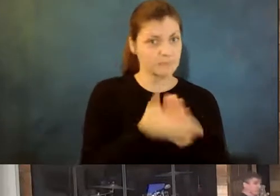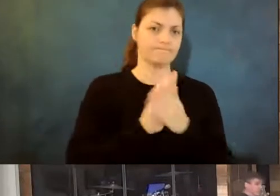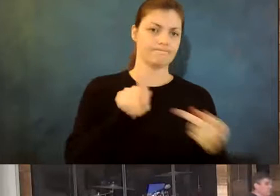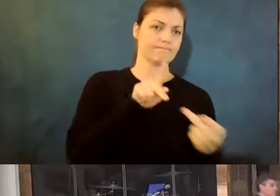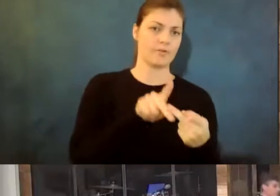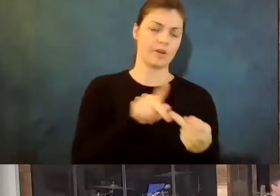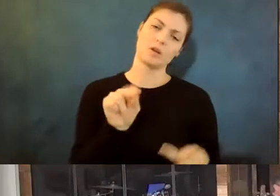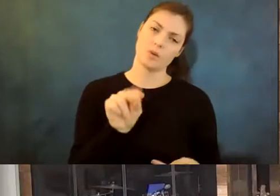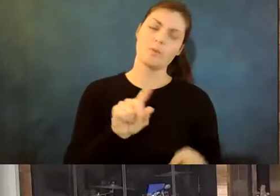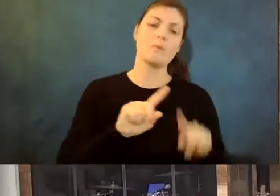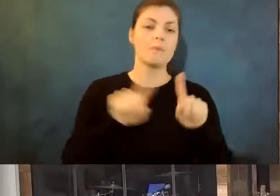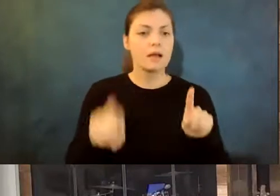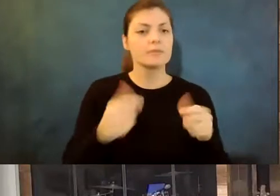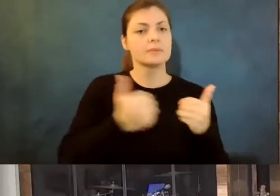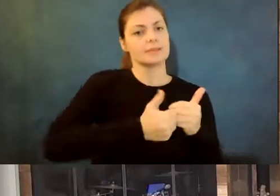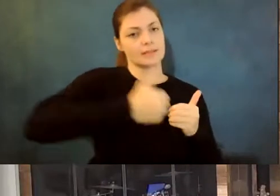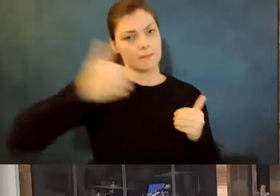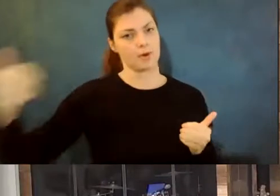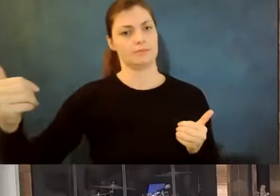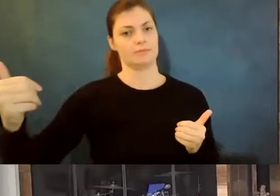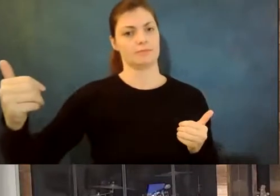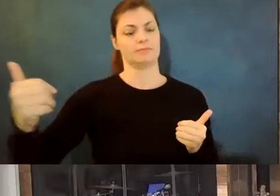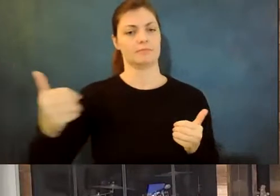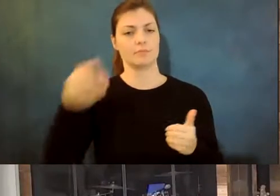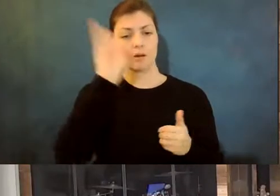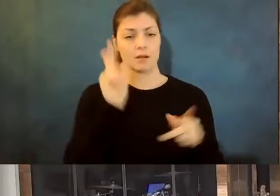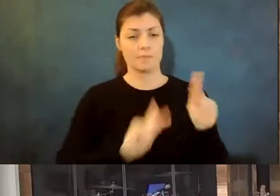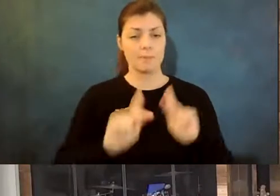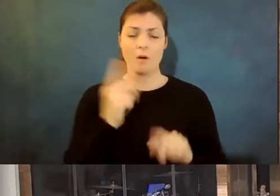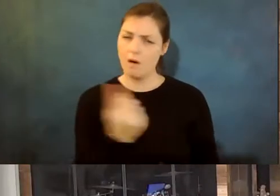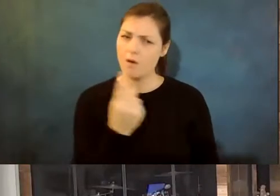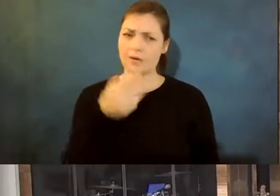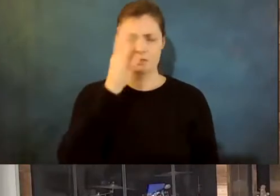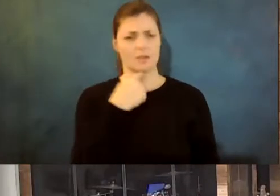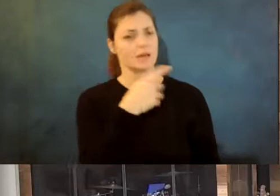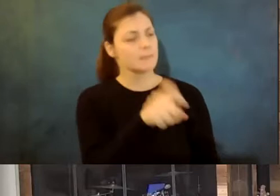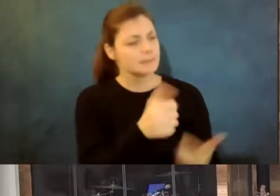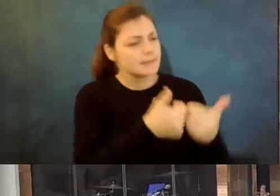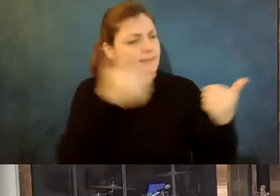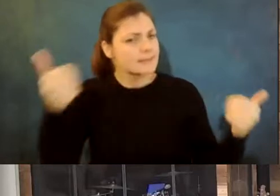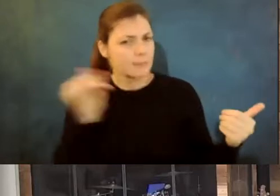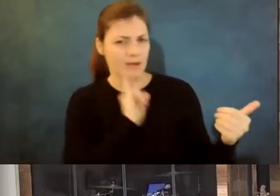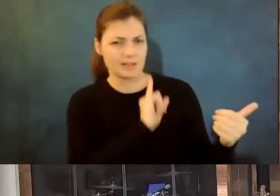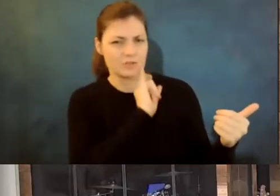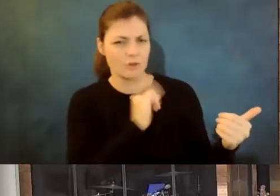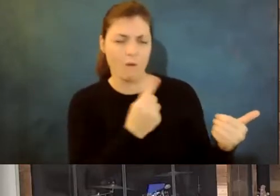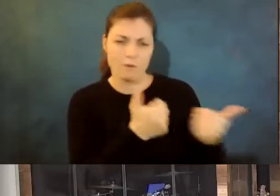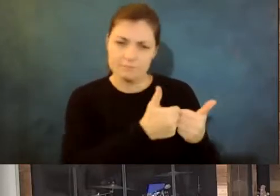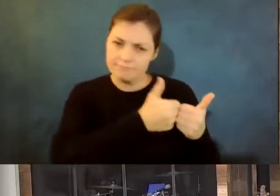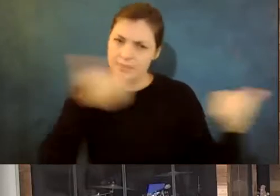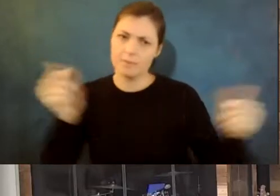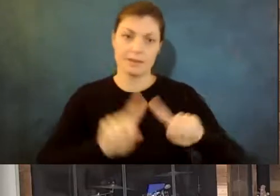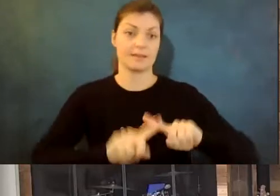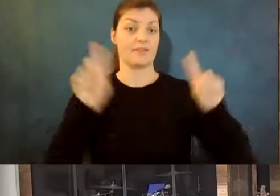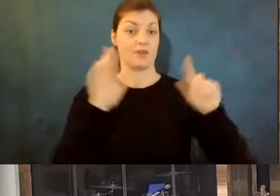have to choose to set ourselves apart. God's people were always told to be set apart. There's always a remnant. There's always a remnant,